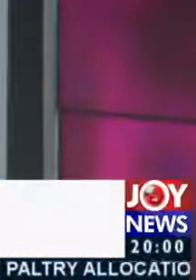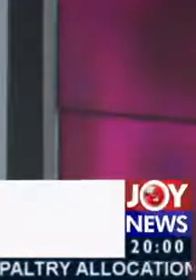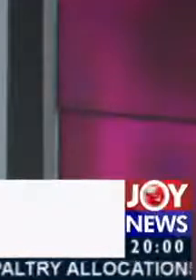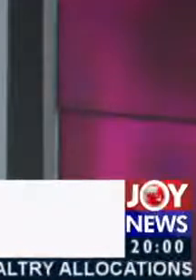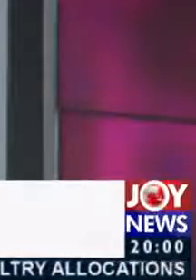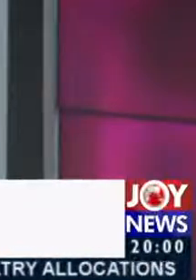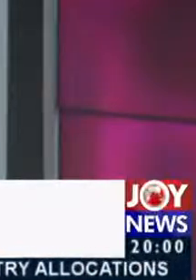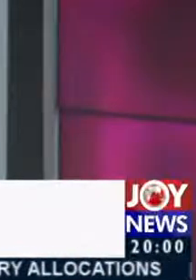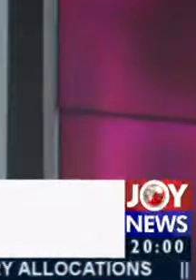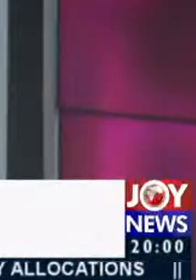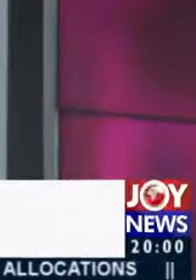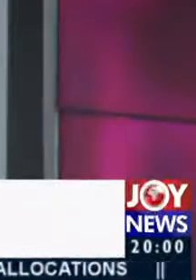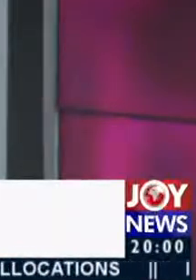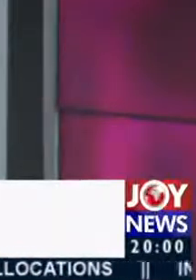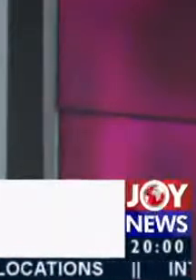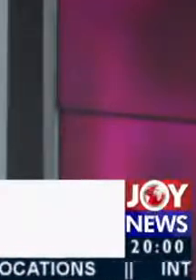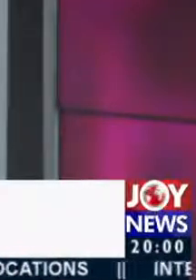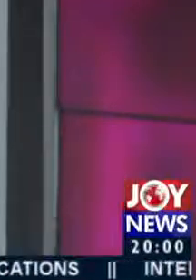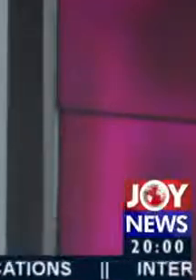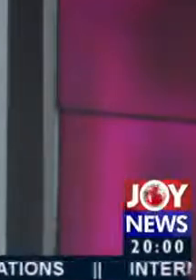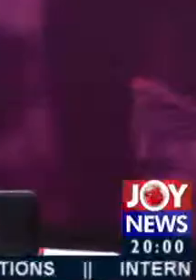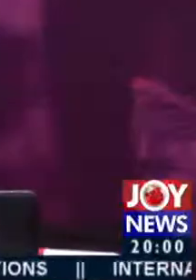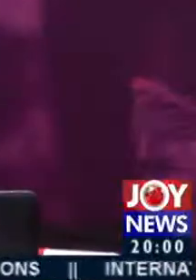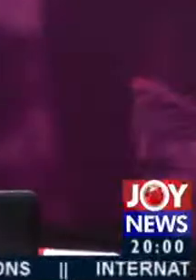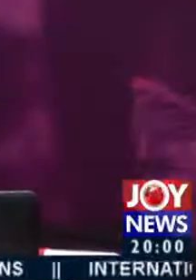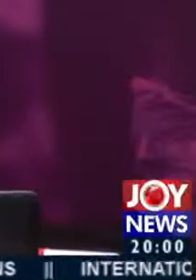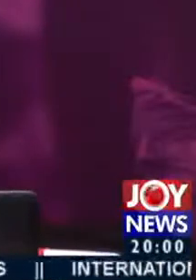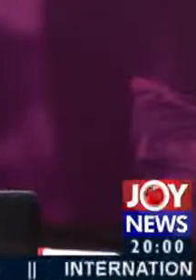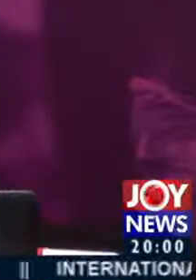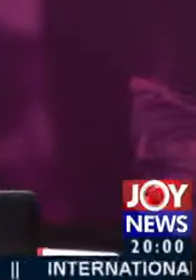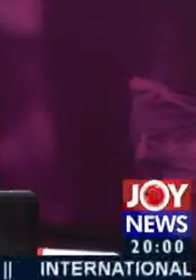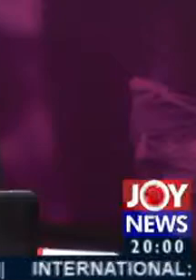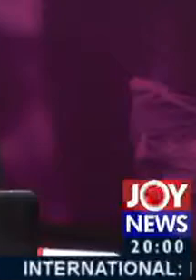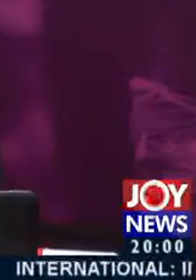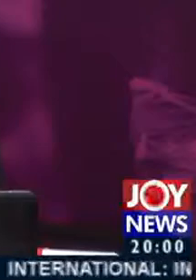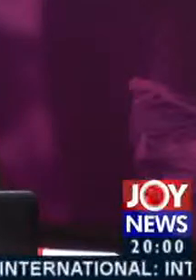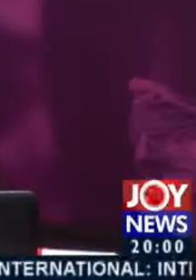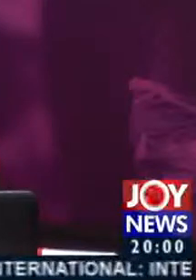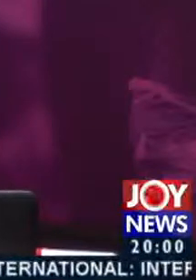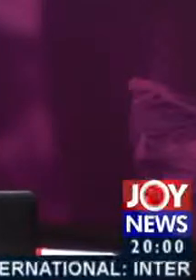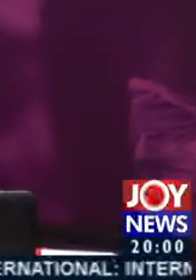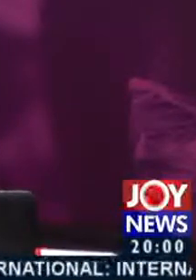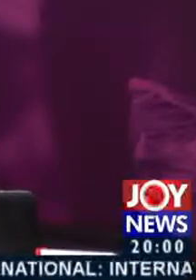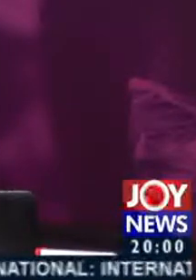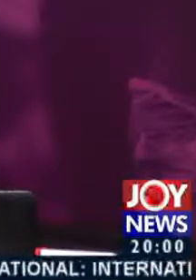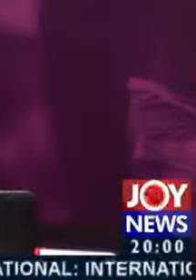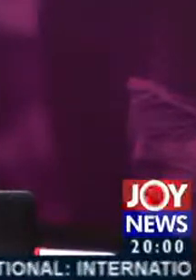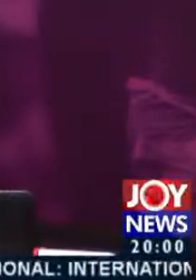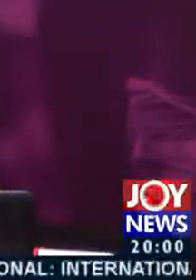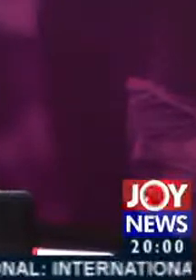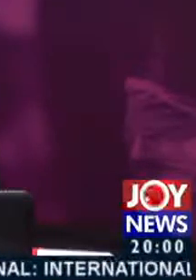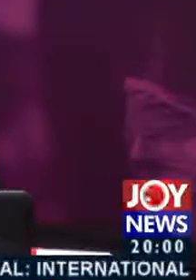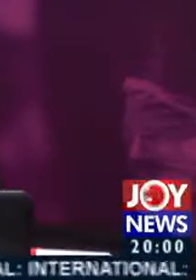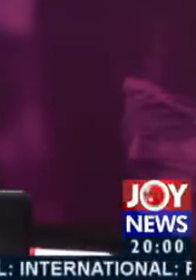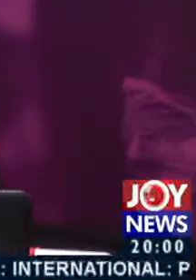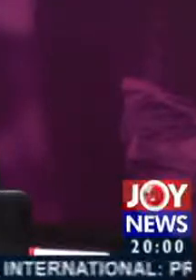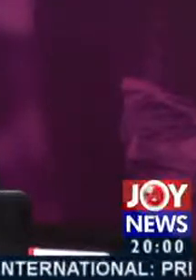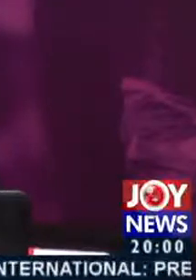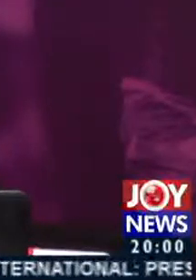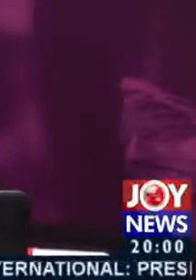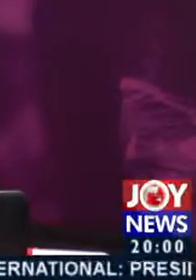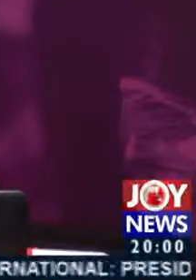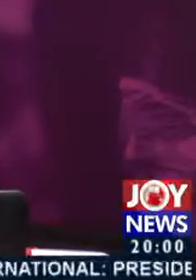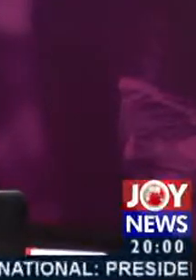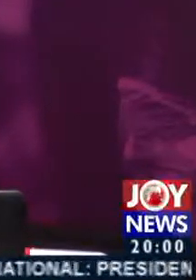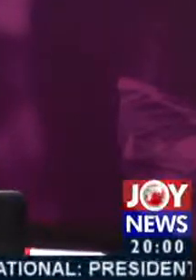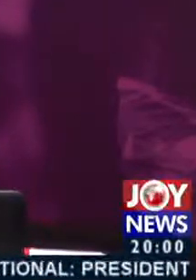And don't forget, at the same time, we had school reopening. We also hold on. Let's go straight to the Jubilee House now for update number 15